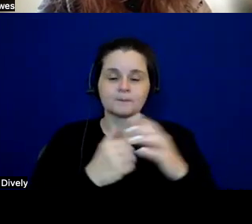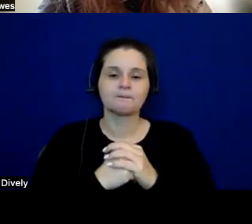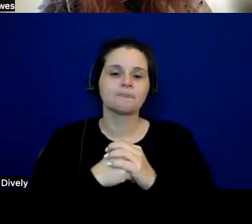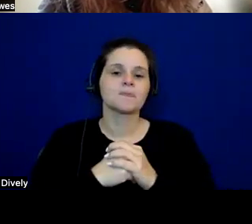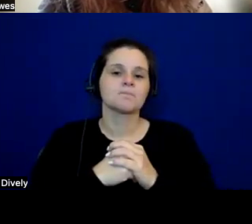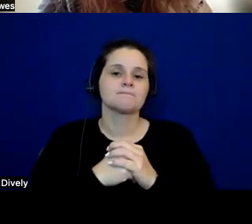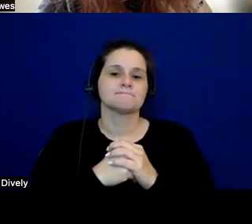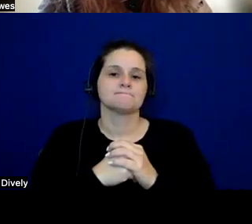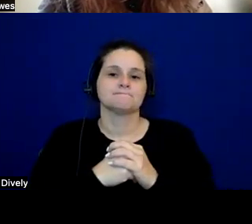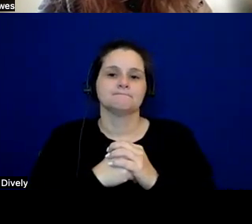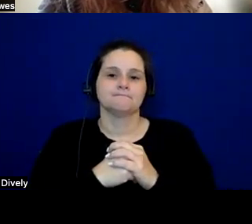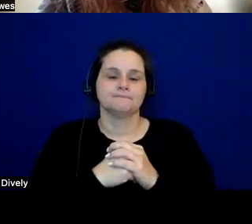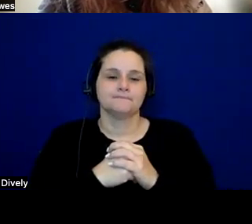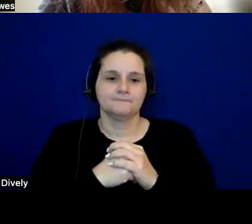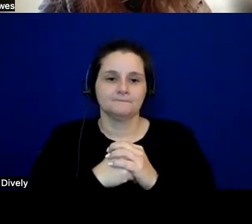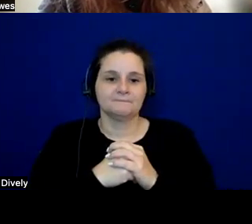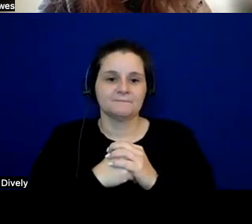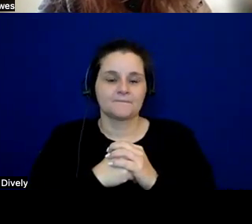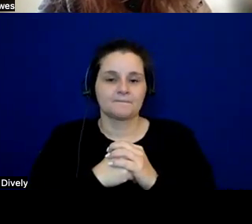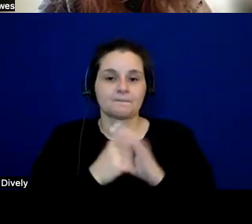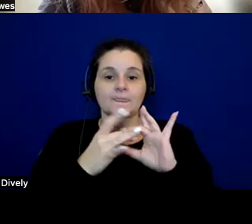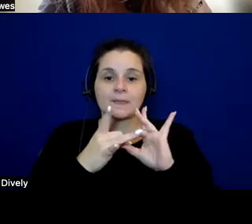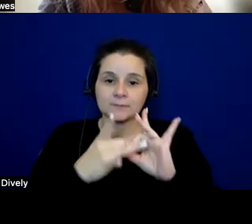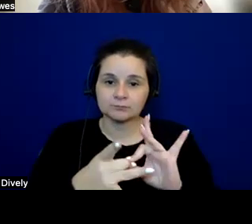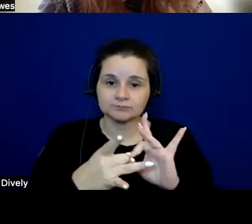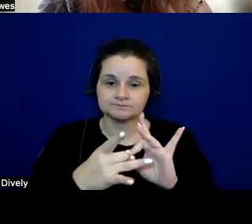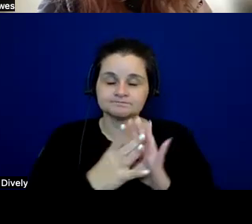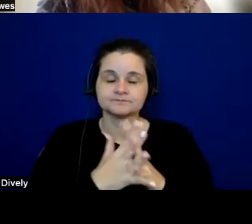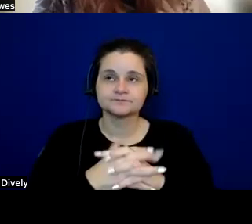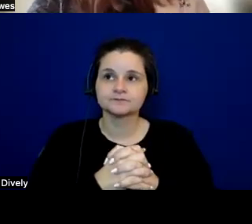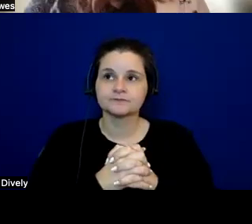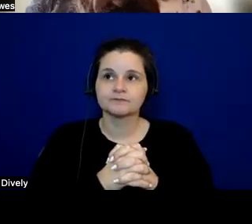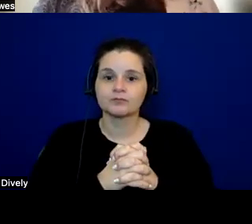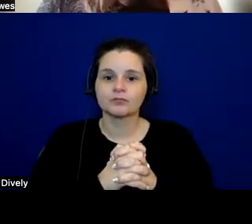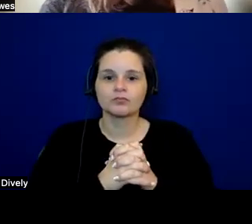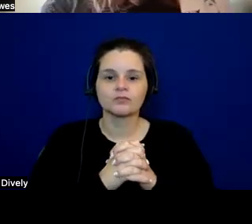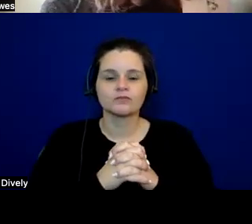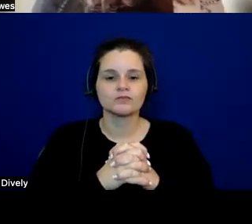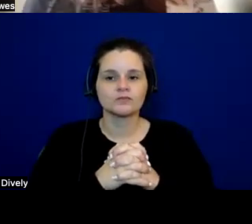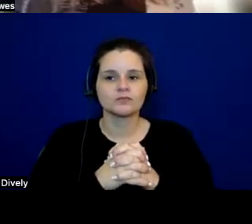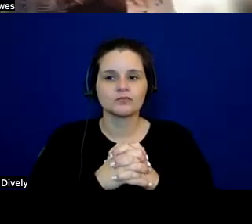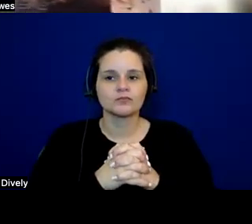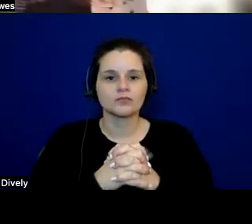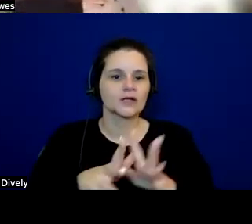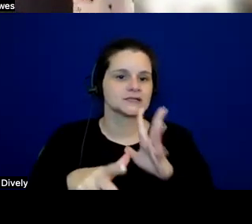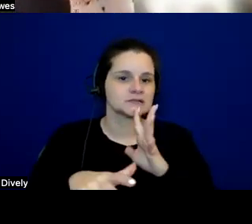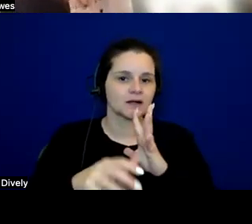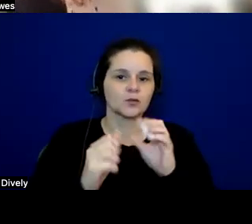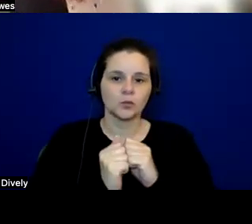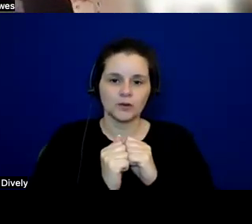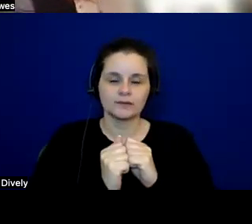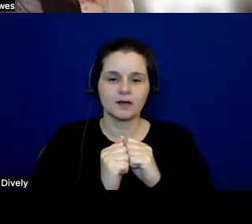about, people that I was speaking with a non-native man,